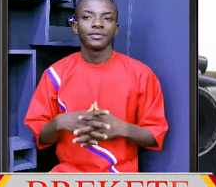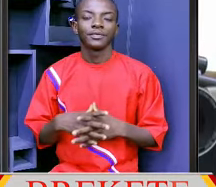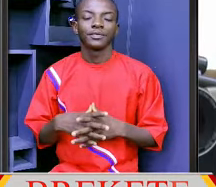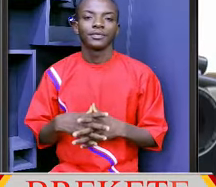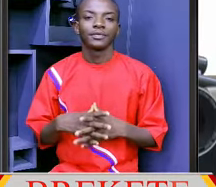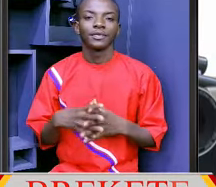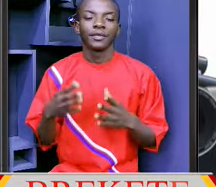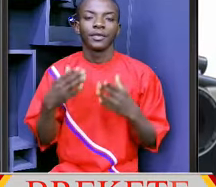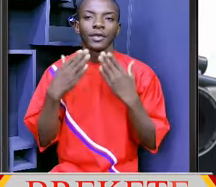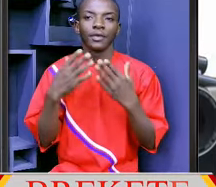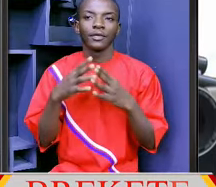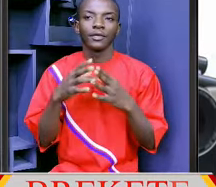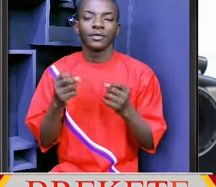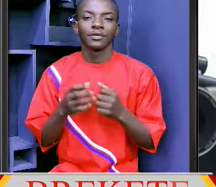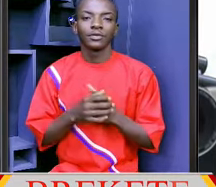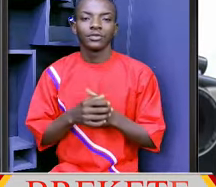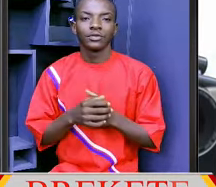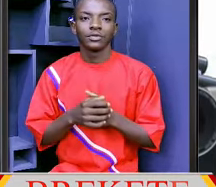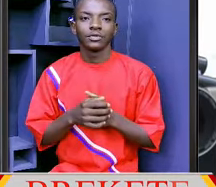Thank you very much.